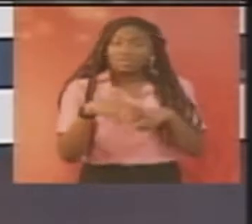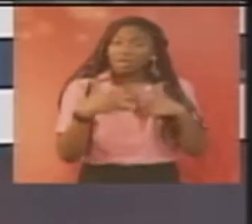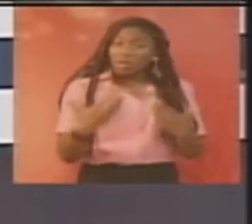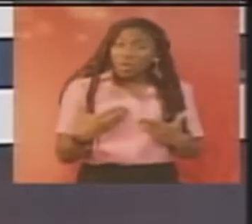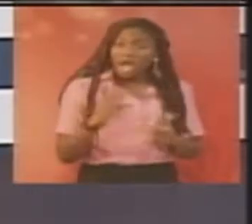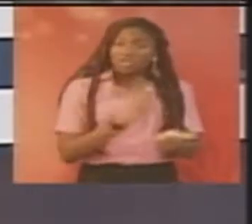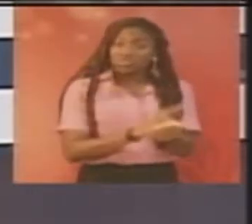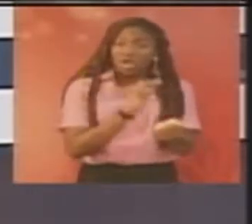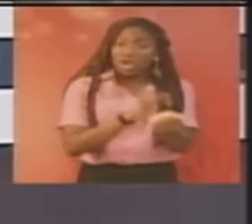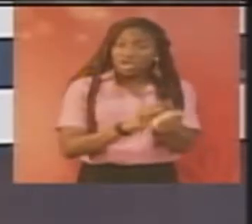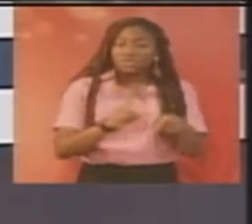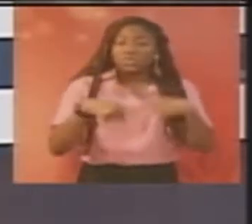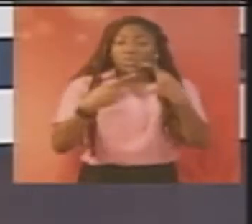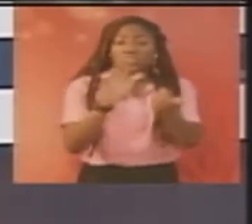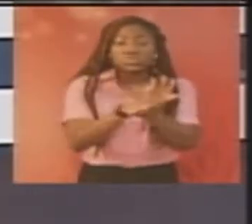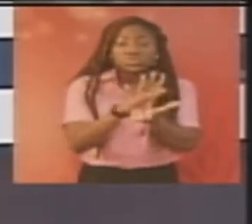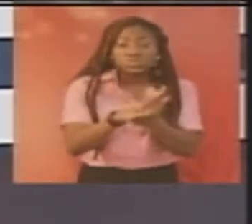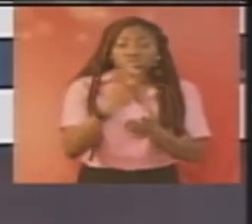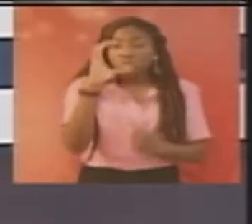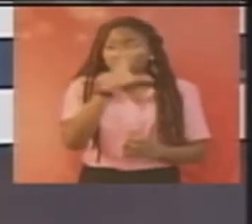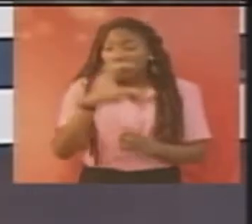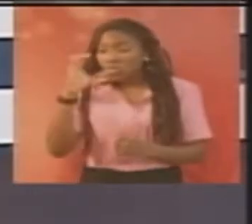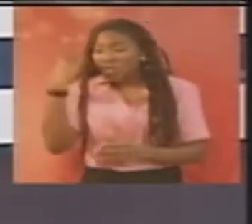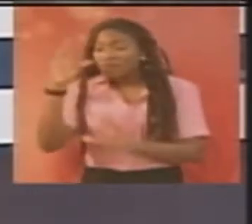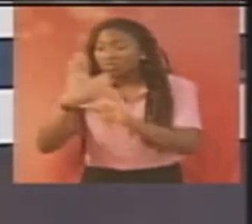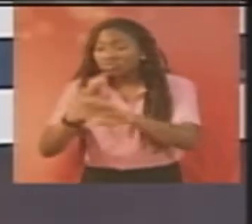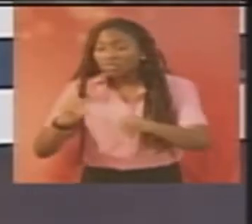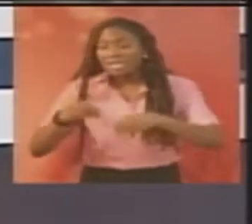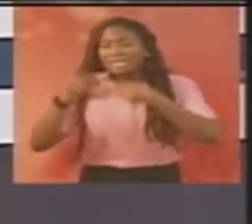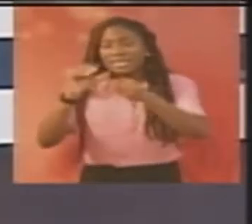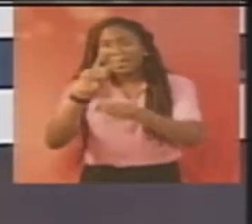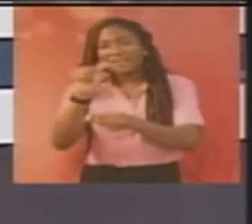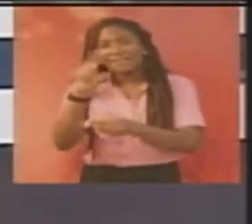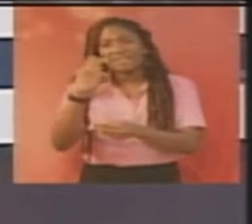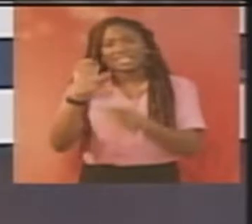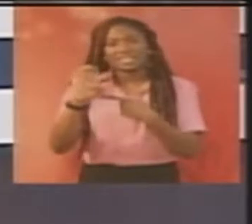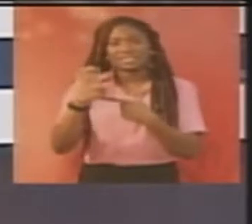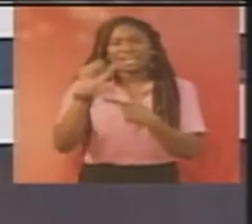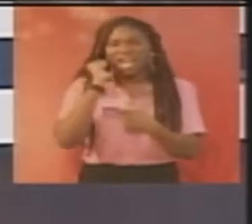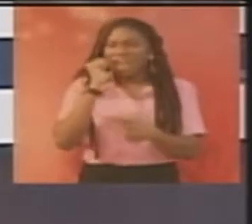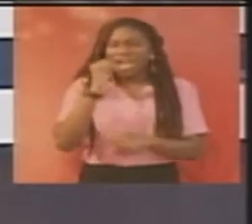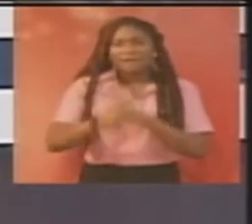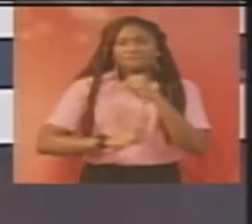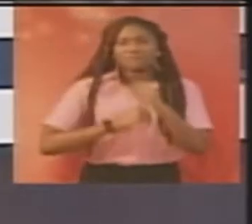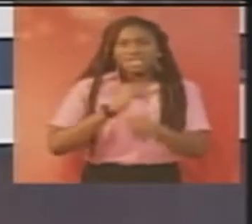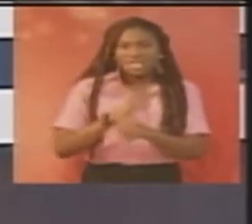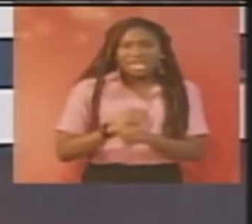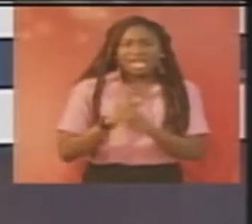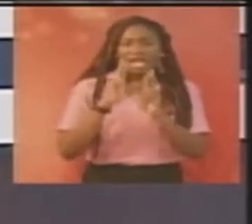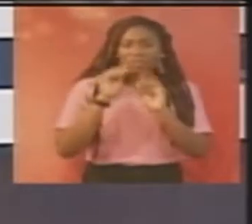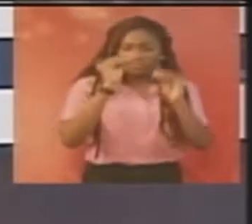those vaccines that I listed there are the important ones that we monitor every year and we report